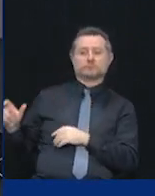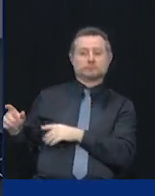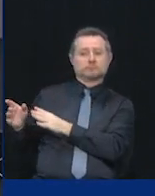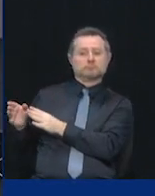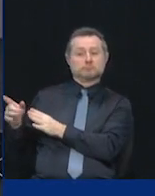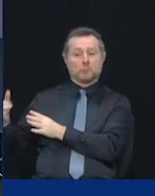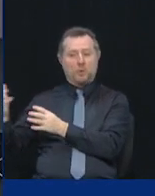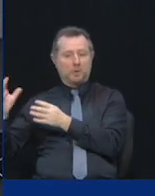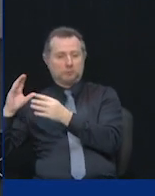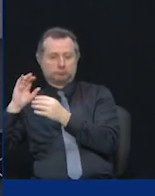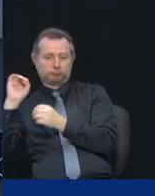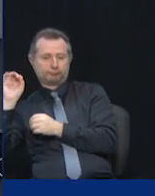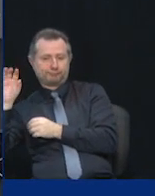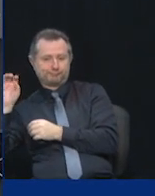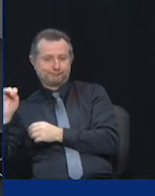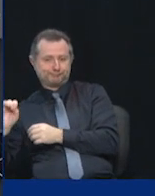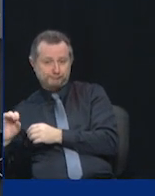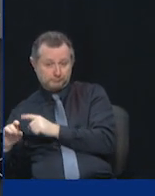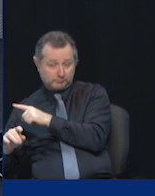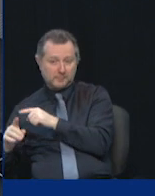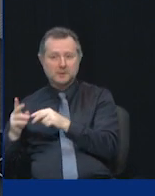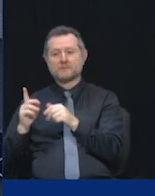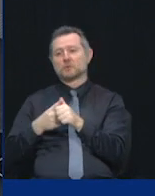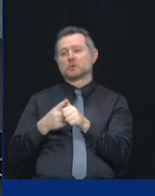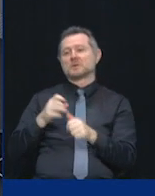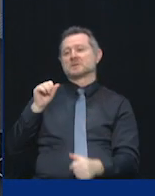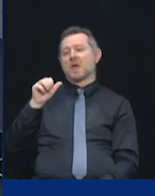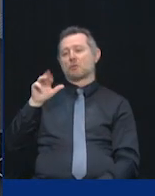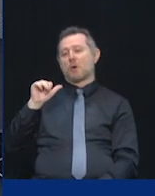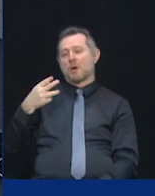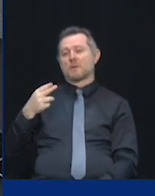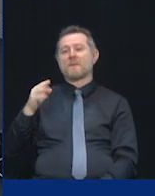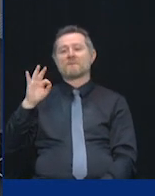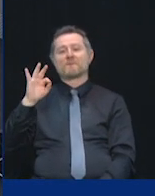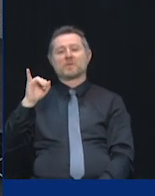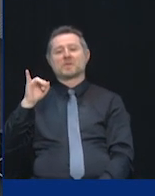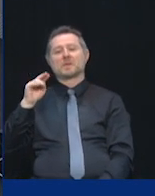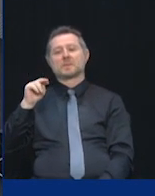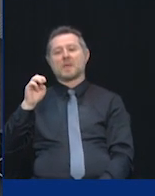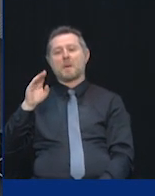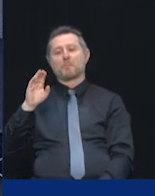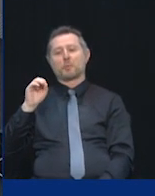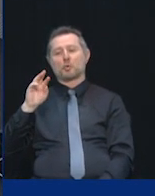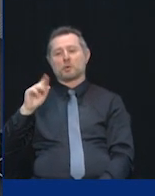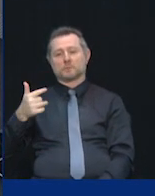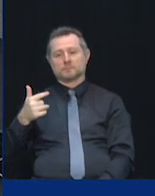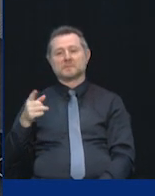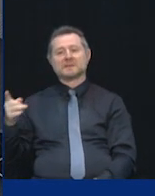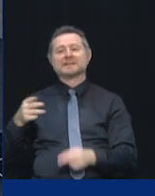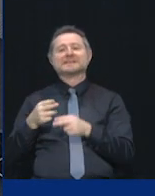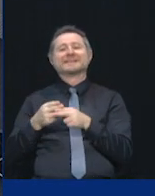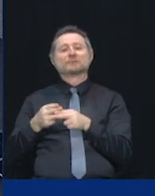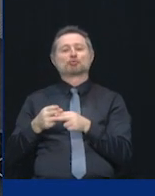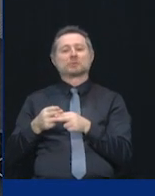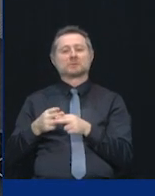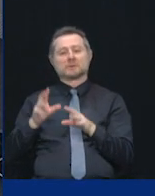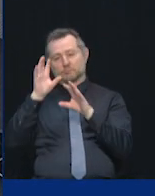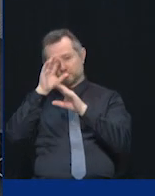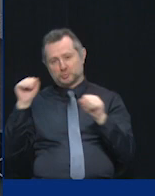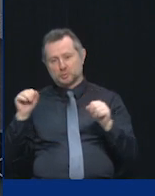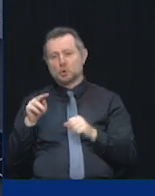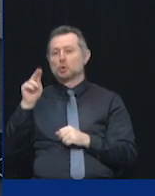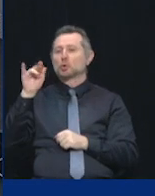we will first go to Sarah Feinberg, Interim President for the New York City Transit